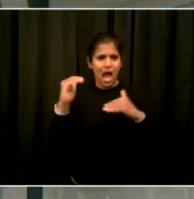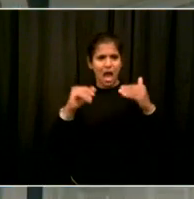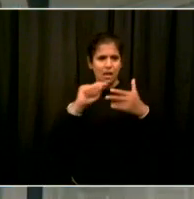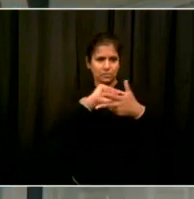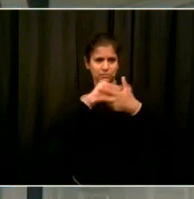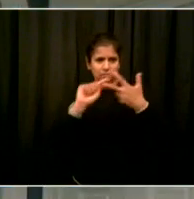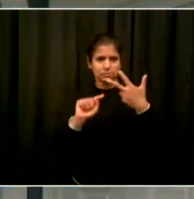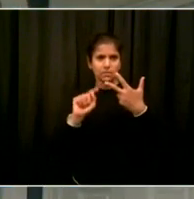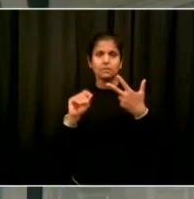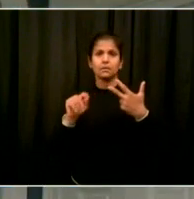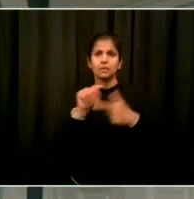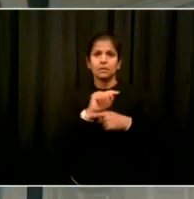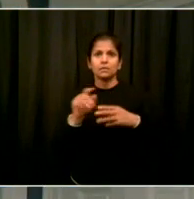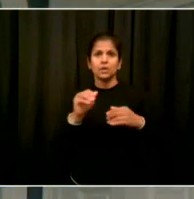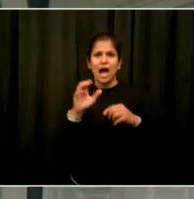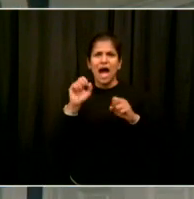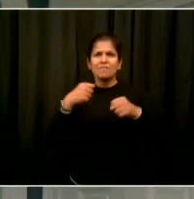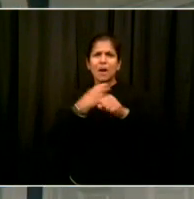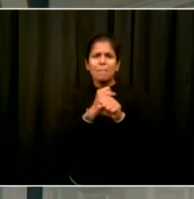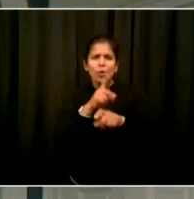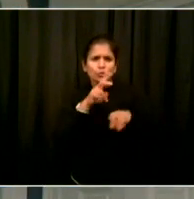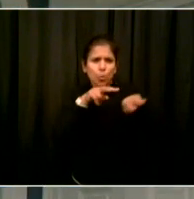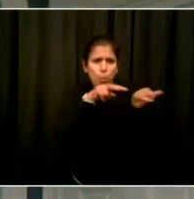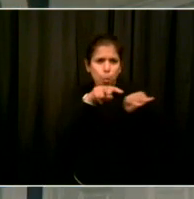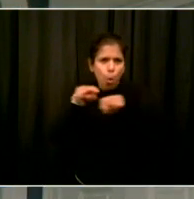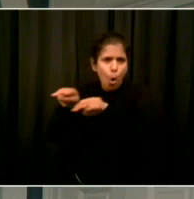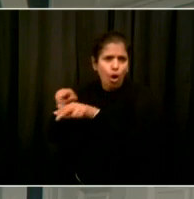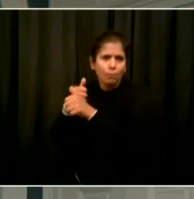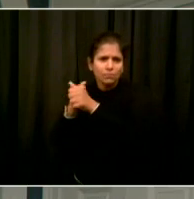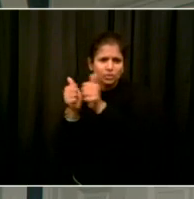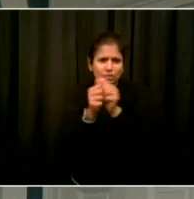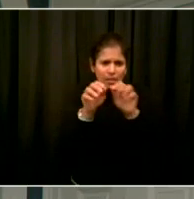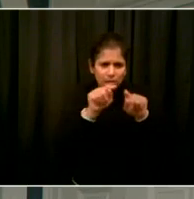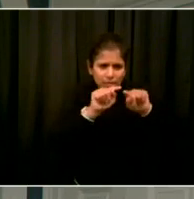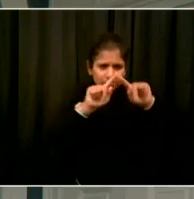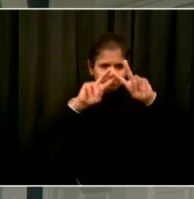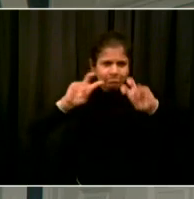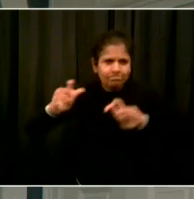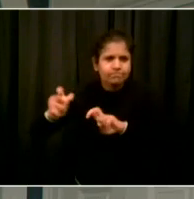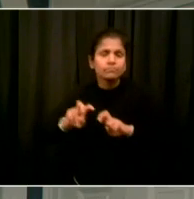much. Go ahead. The next is Julia from the Post.